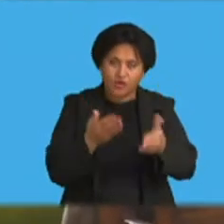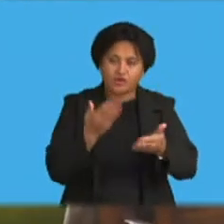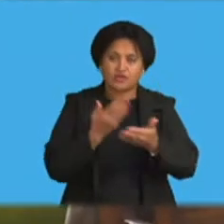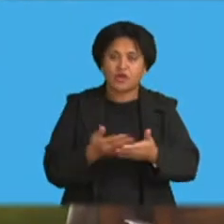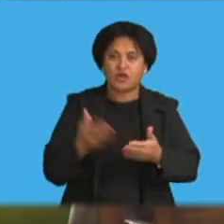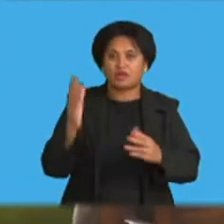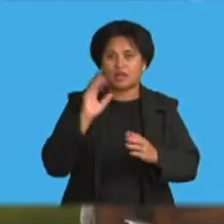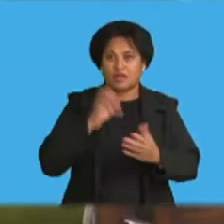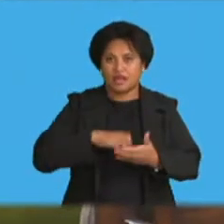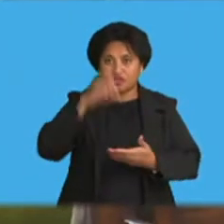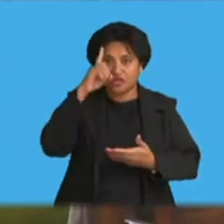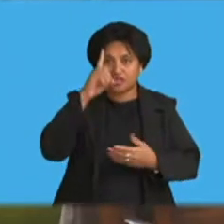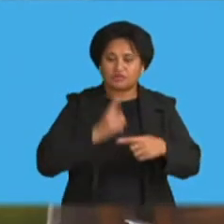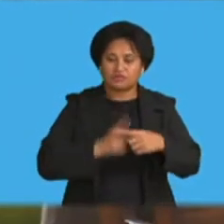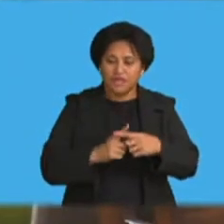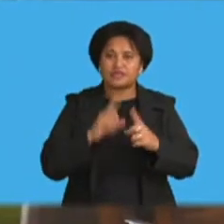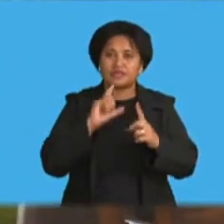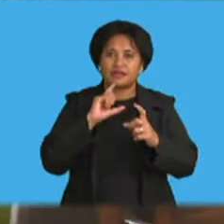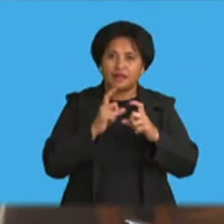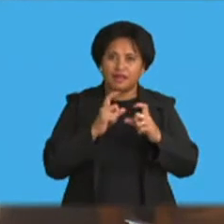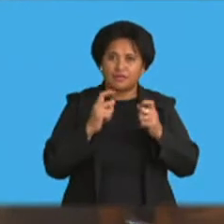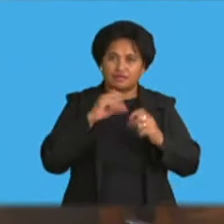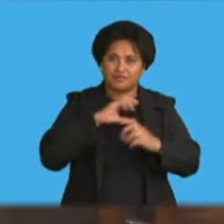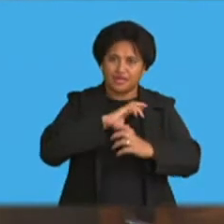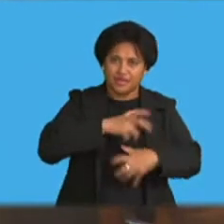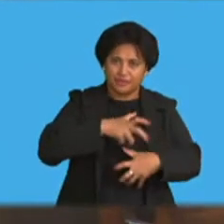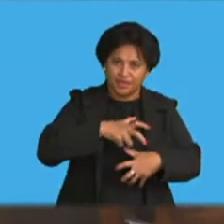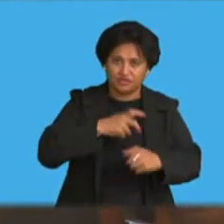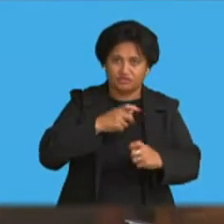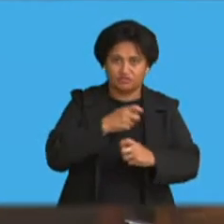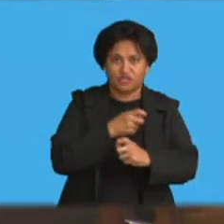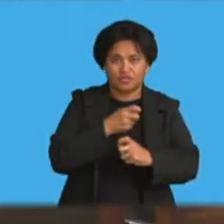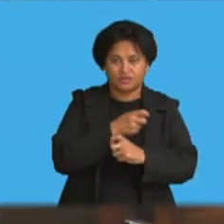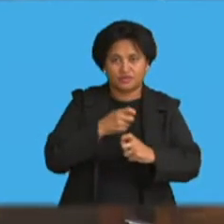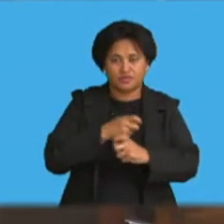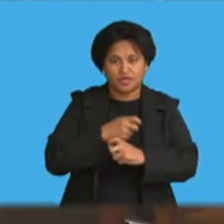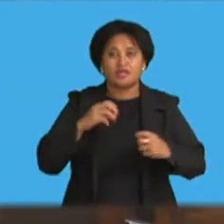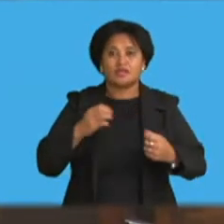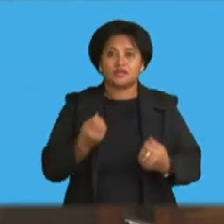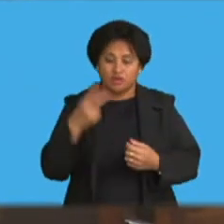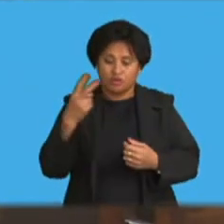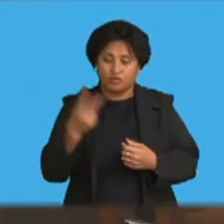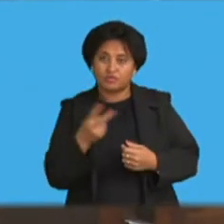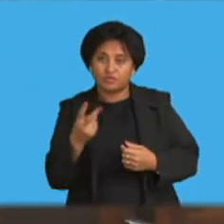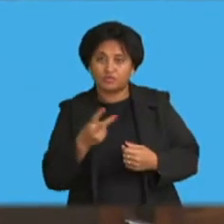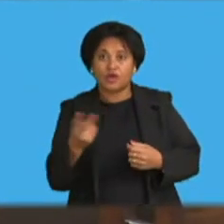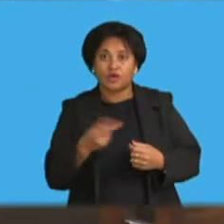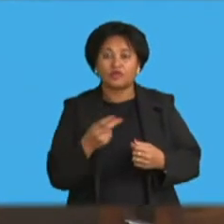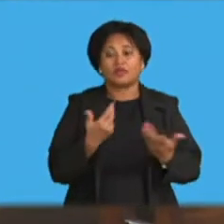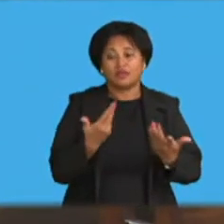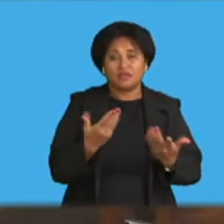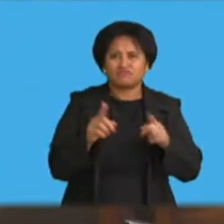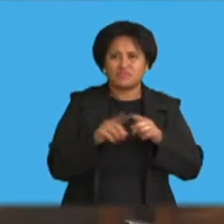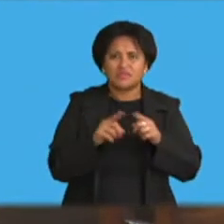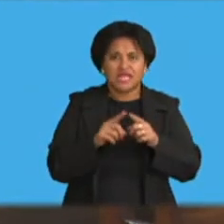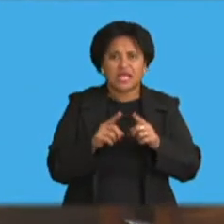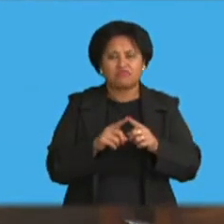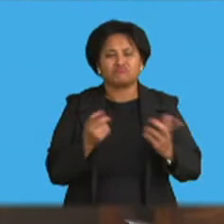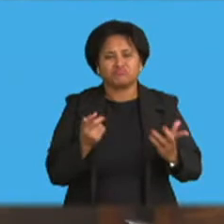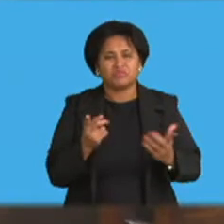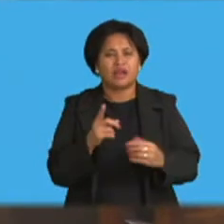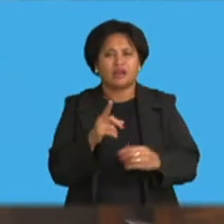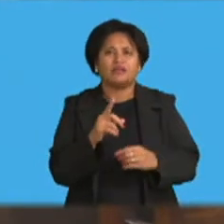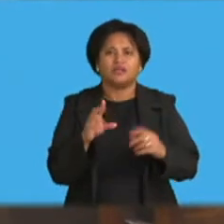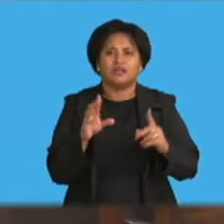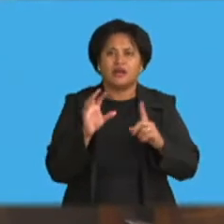adaptation, both of which are critical to securing a sustainable future. In this regard, Madam Speaker, as our Honourable Prime Minister has said many times,